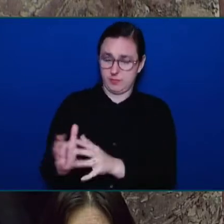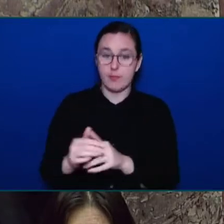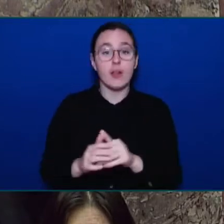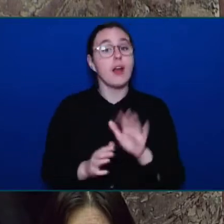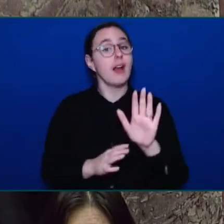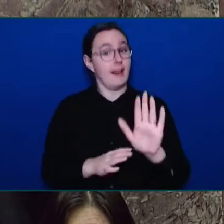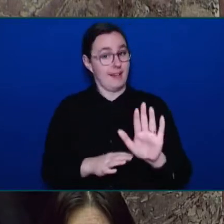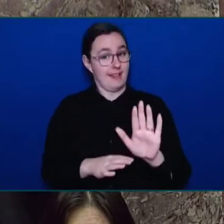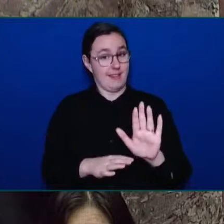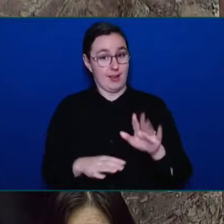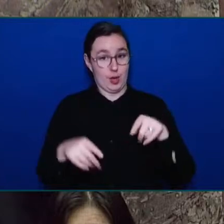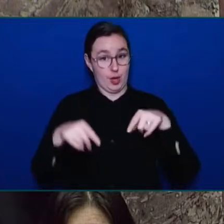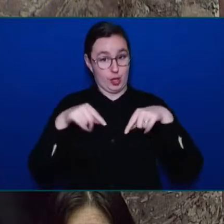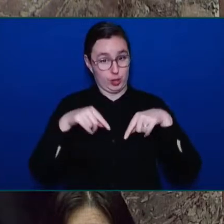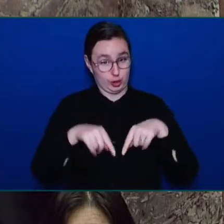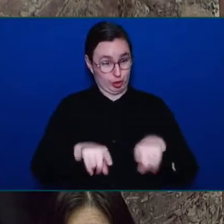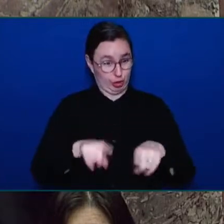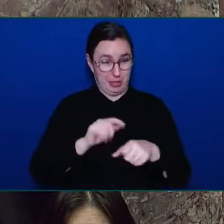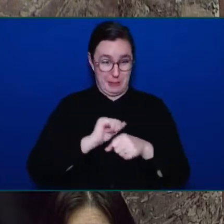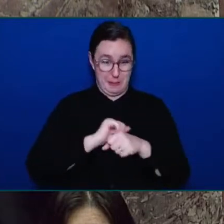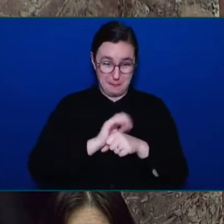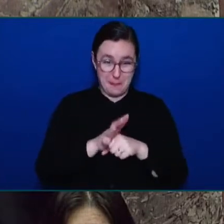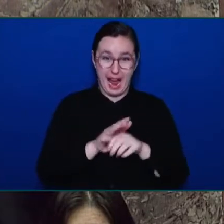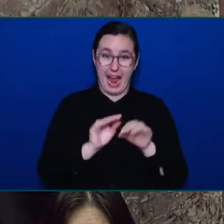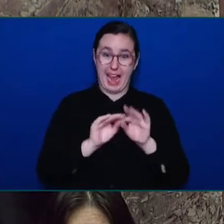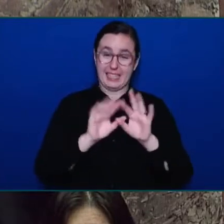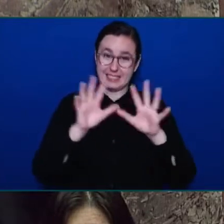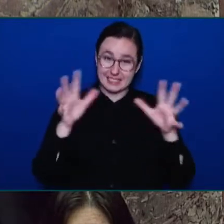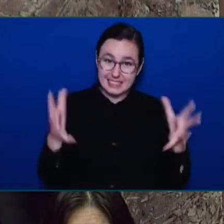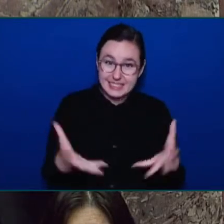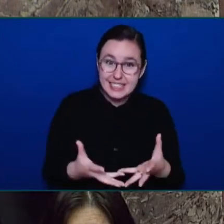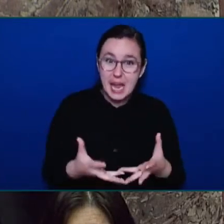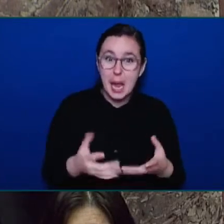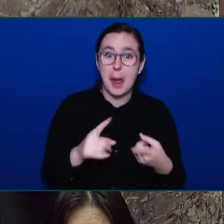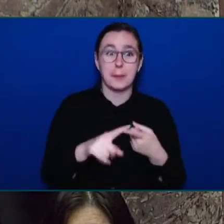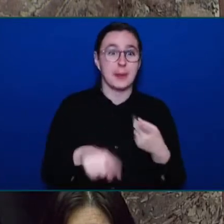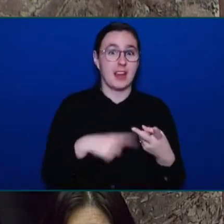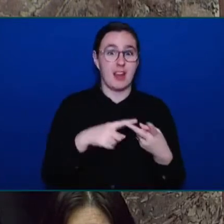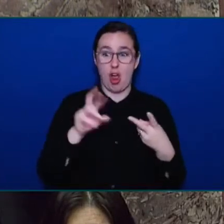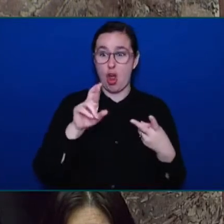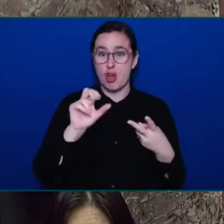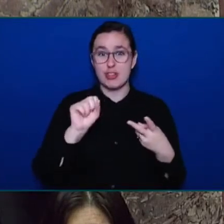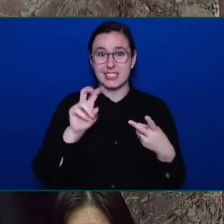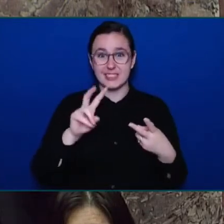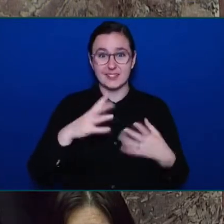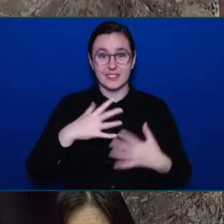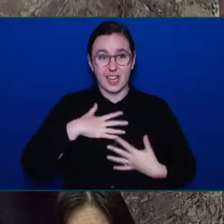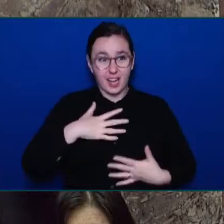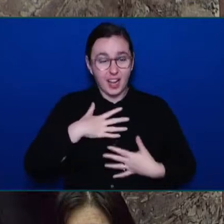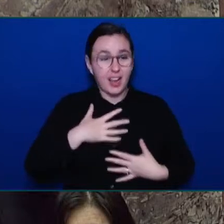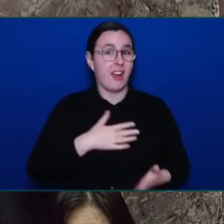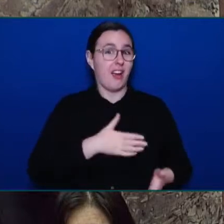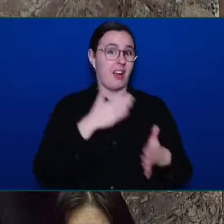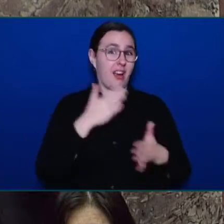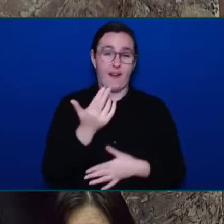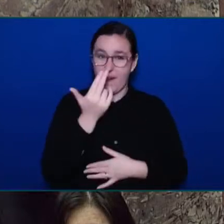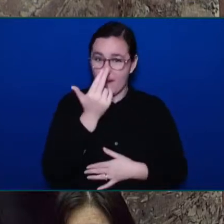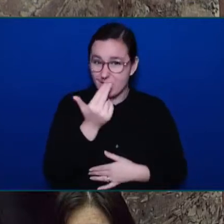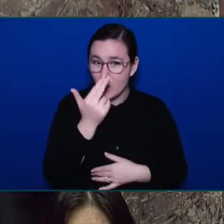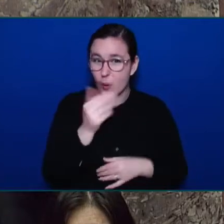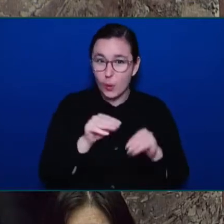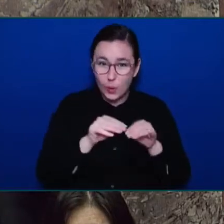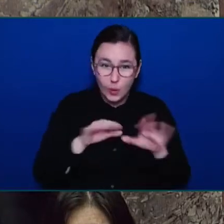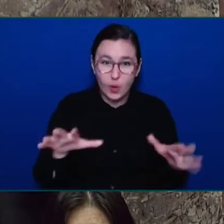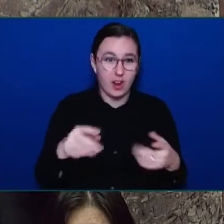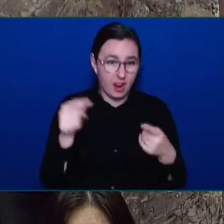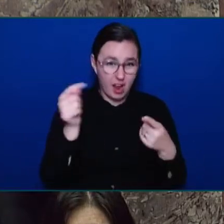with influenza and RSV and other conditions, especially for children right now, you do have to adapt in the healthcare system to respond to